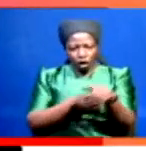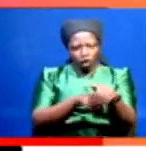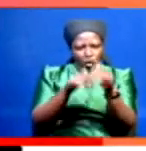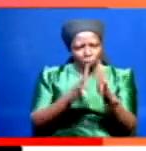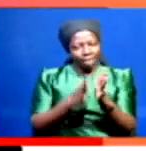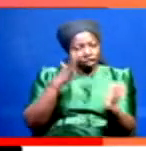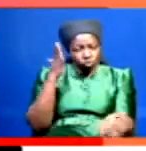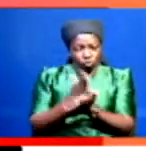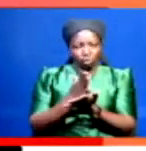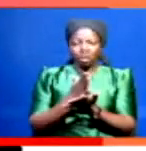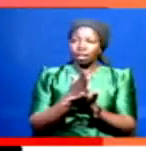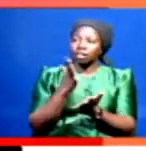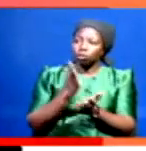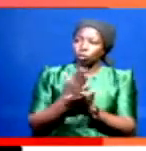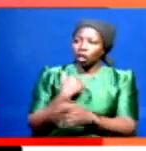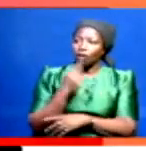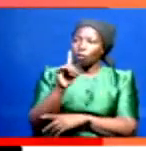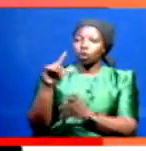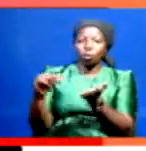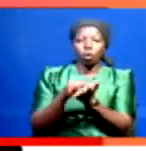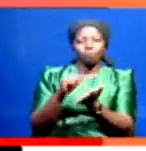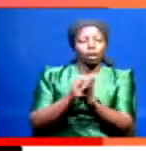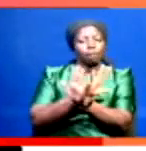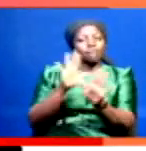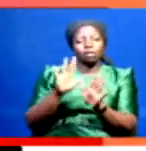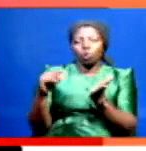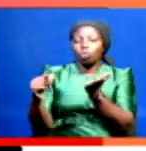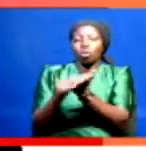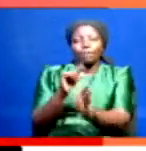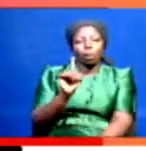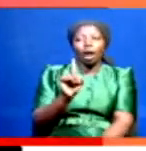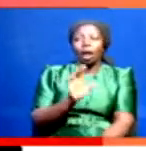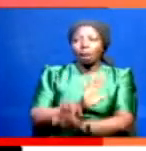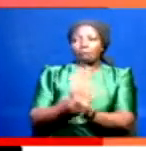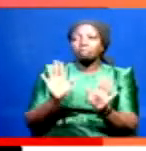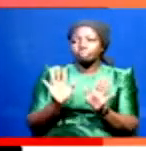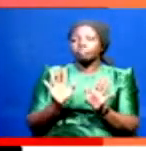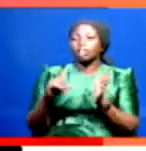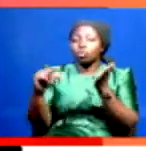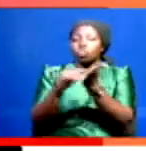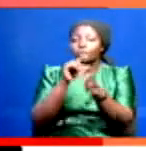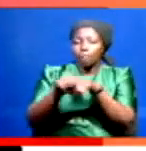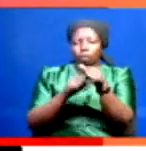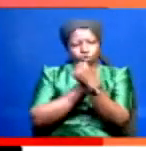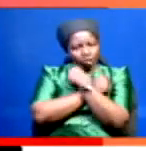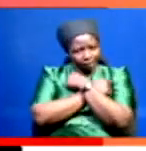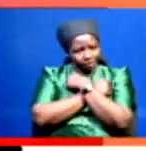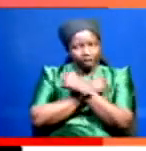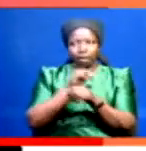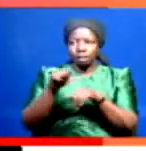and by the way, there is only one gospel. Gospel is only one. And this gospel is about love, is